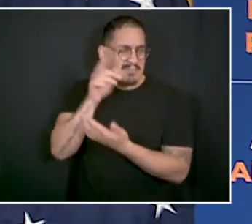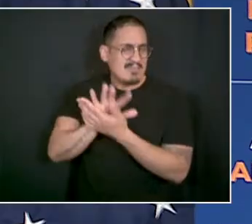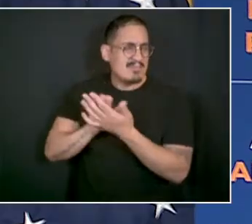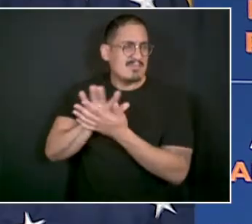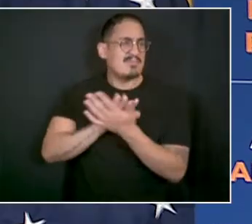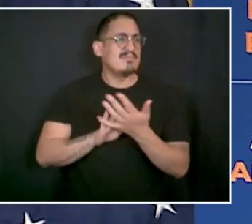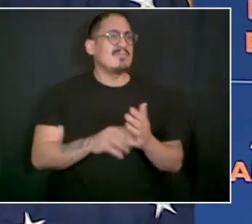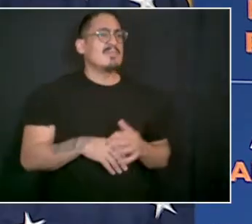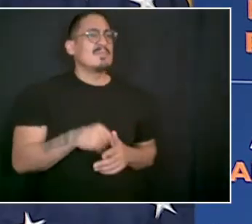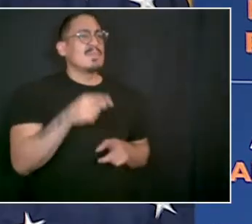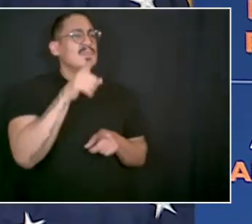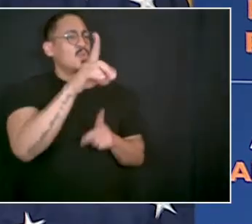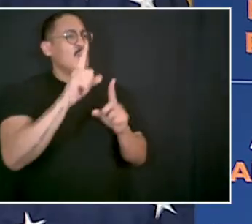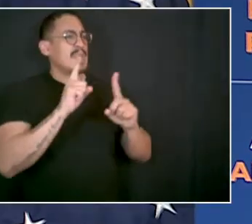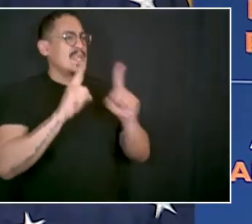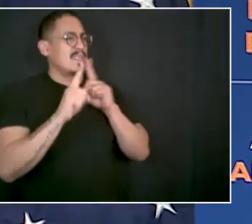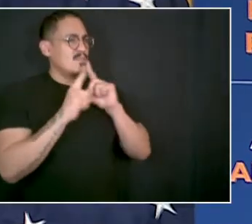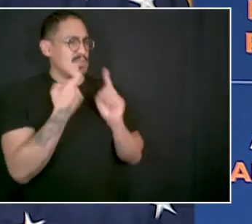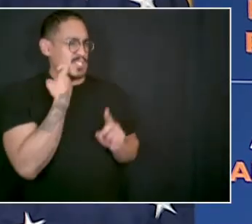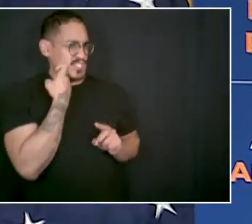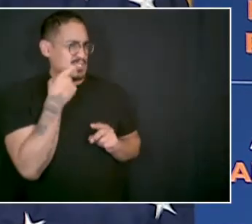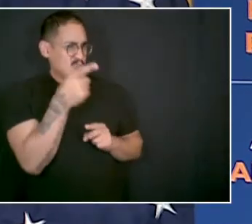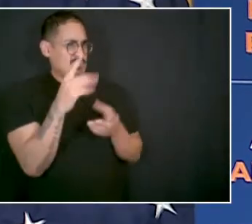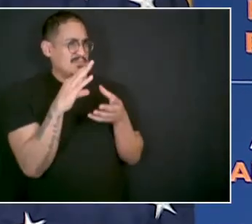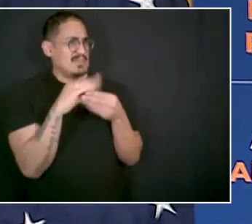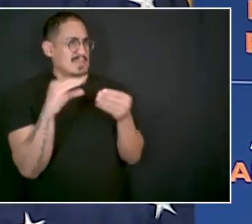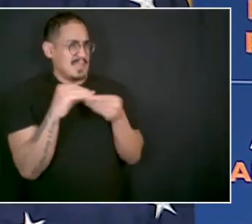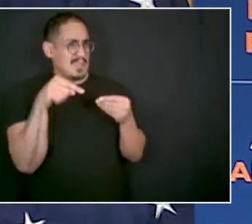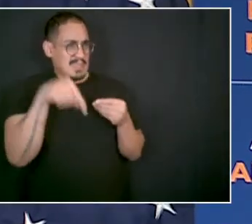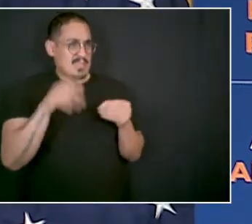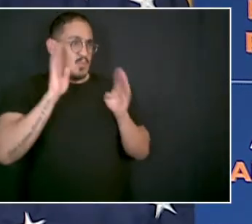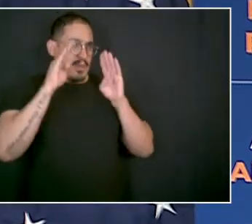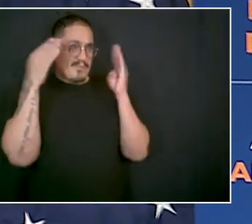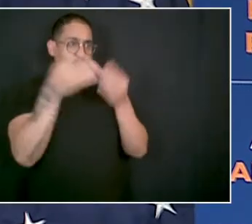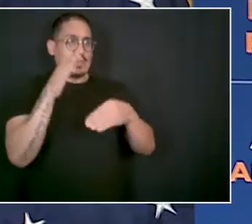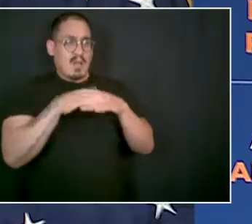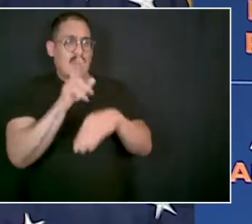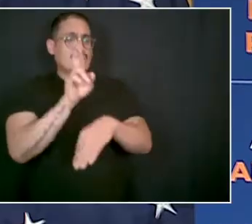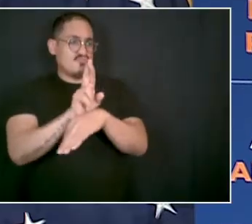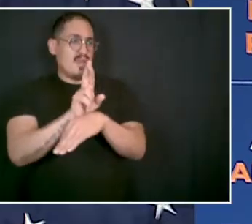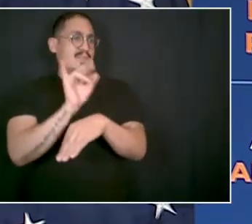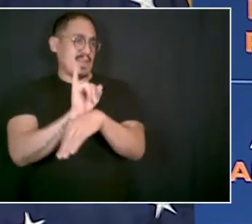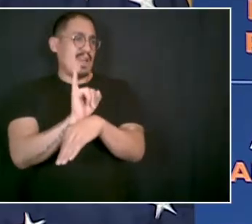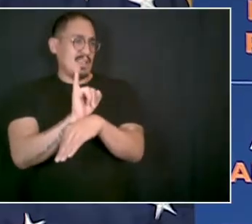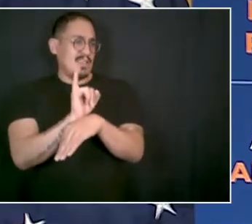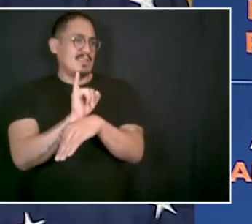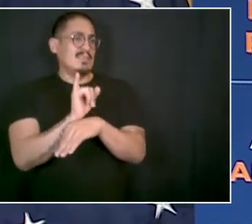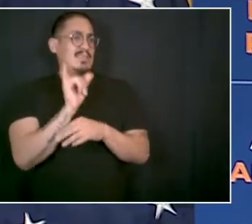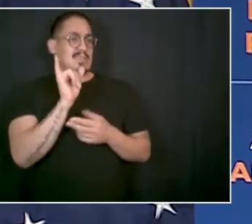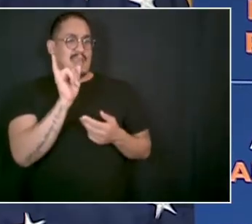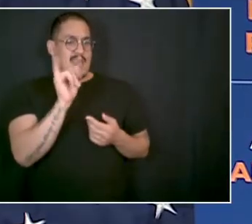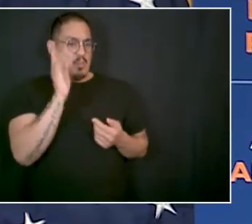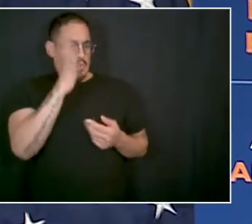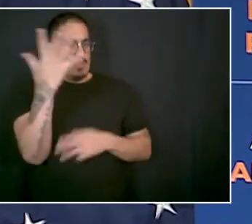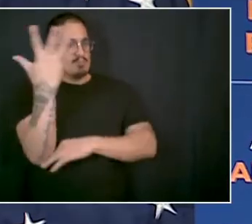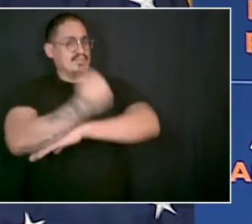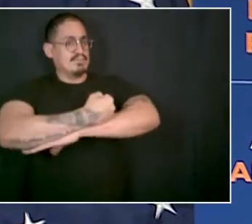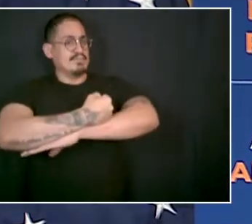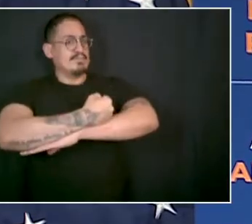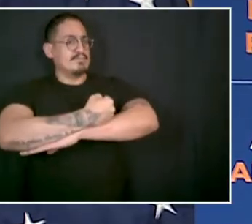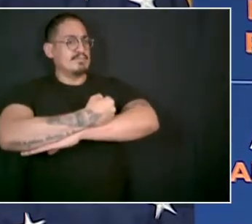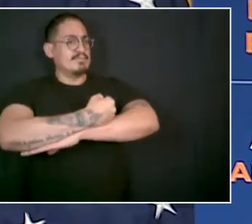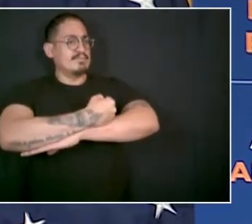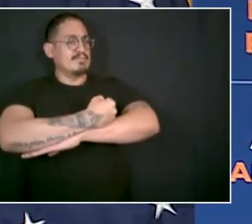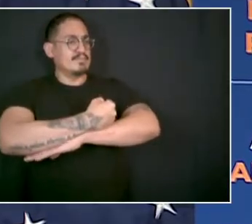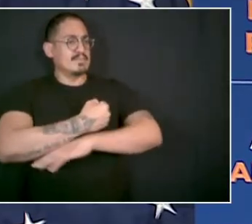Rikers Island and how to close it in time for the legal deadline. And that's why I asked you. You said one of his